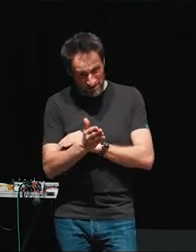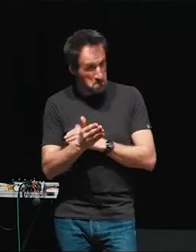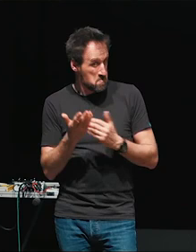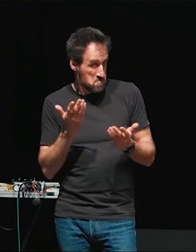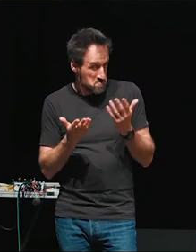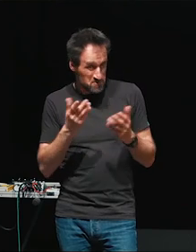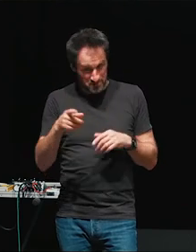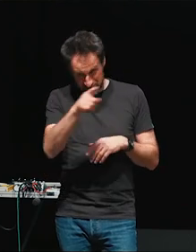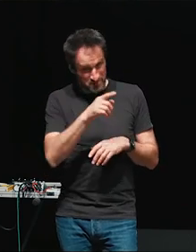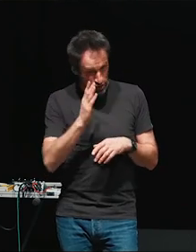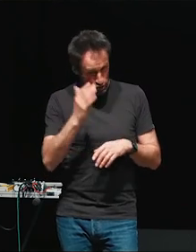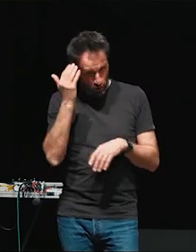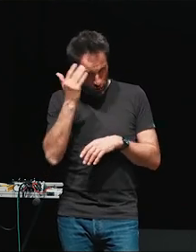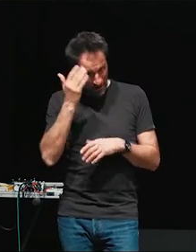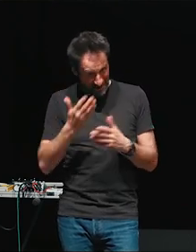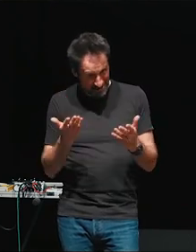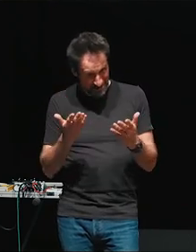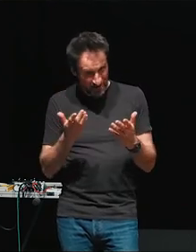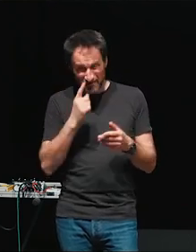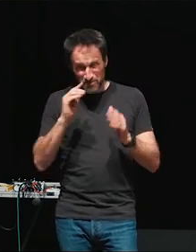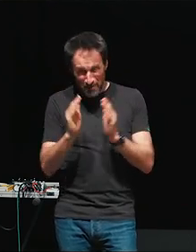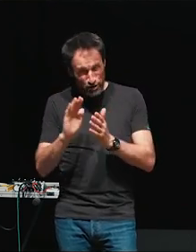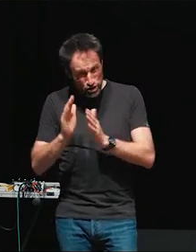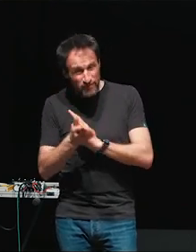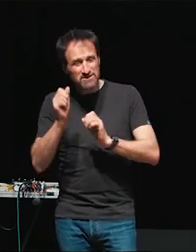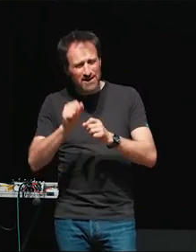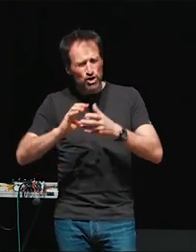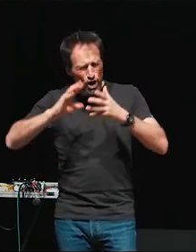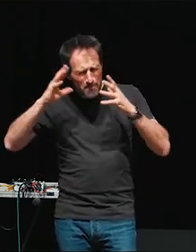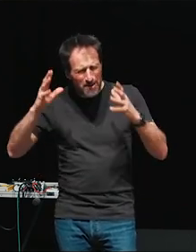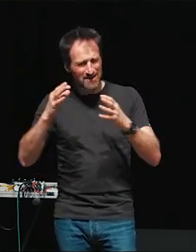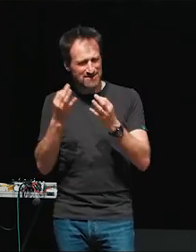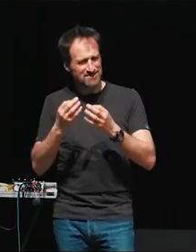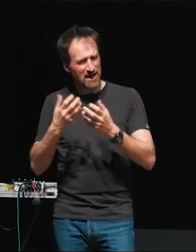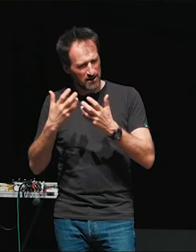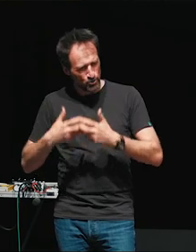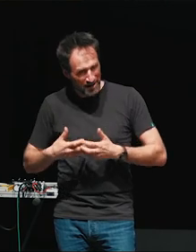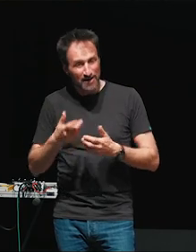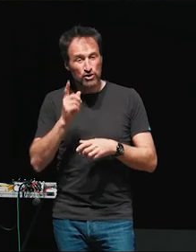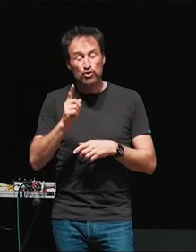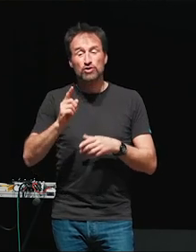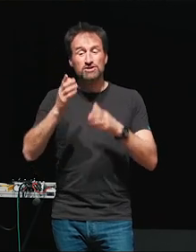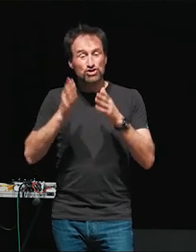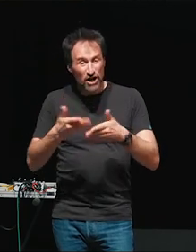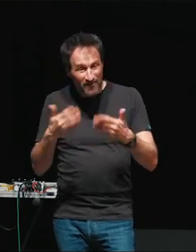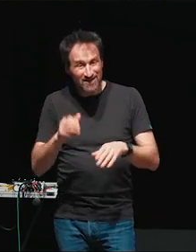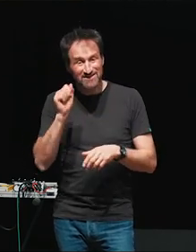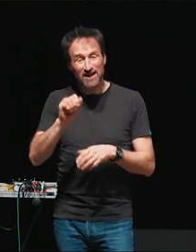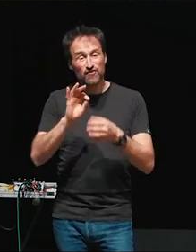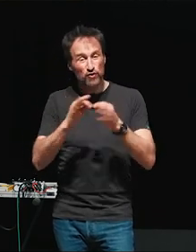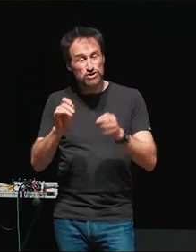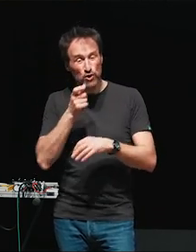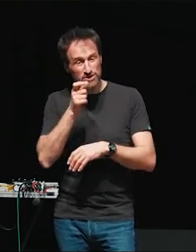now. If microservices can handle complex stuff and serverless can handle function calls, how about I wrap all